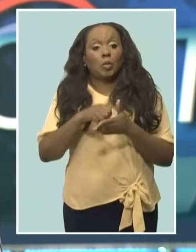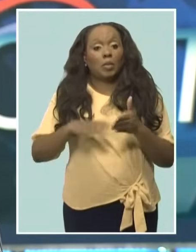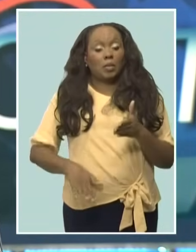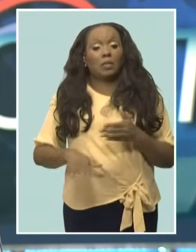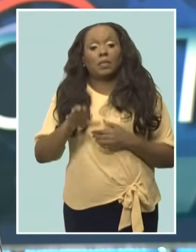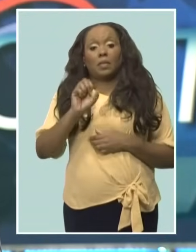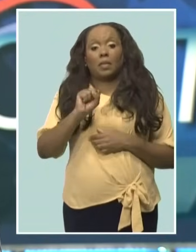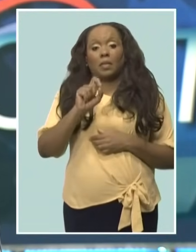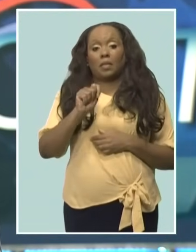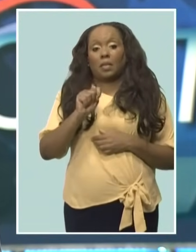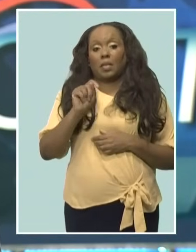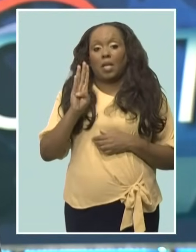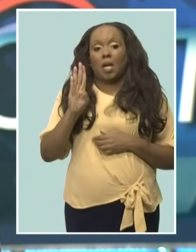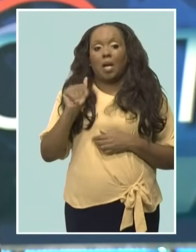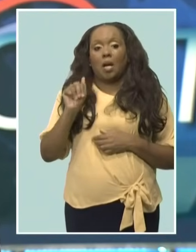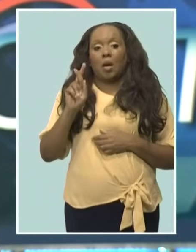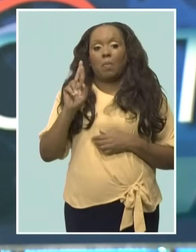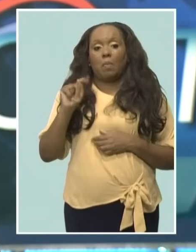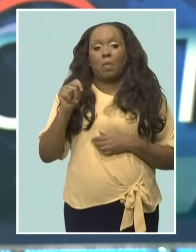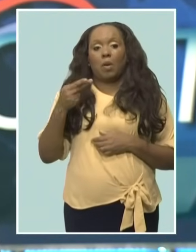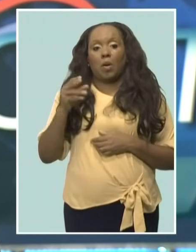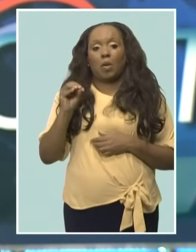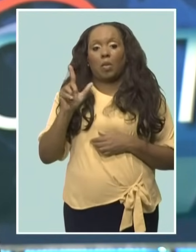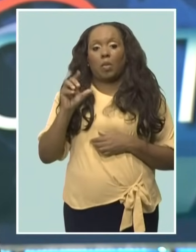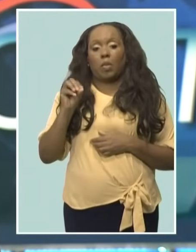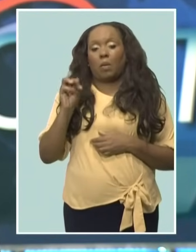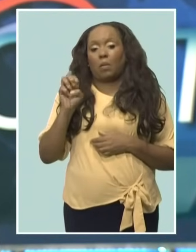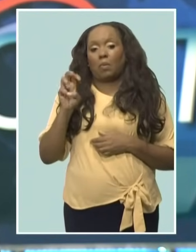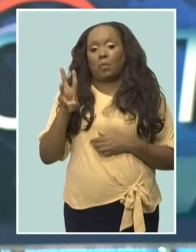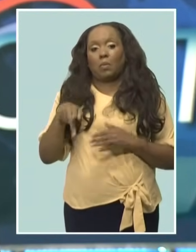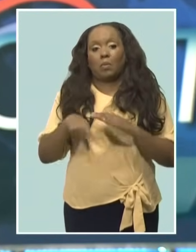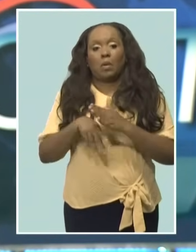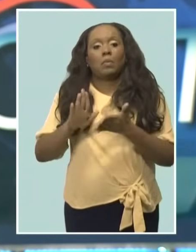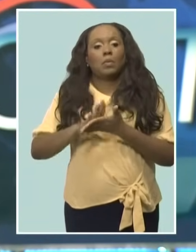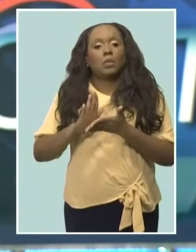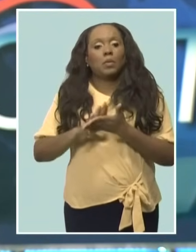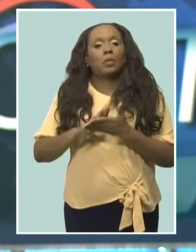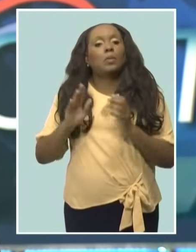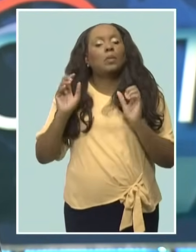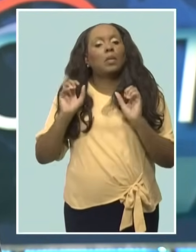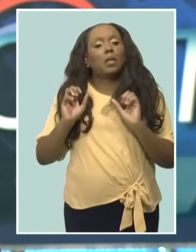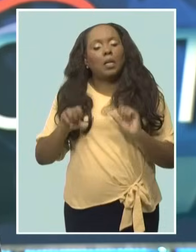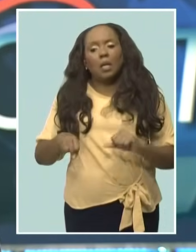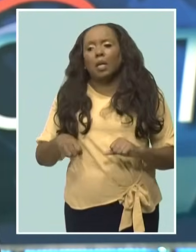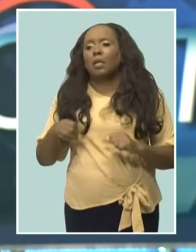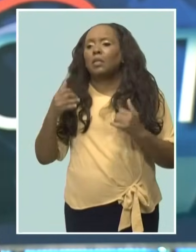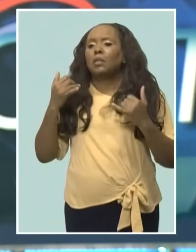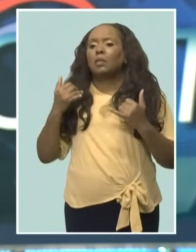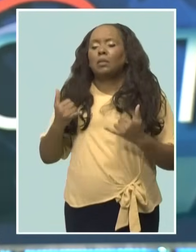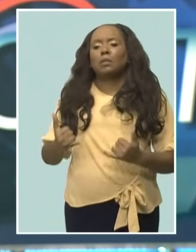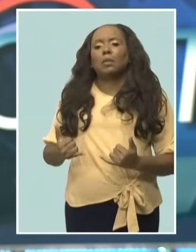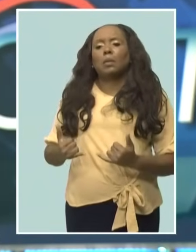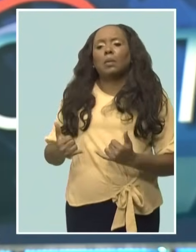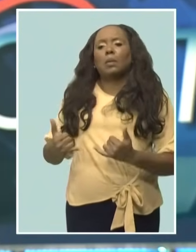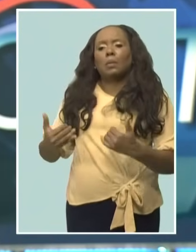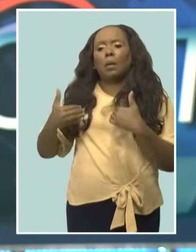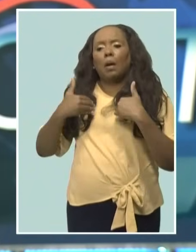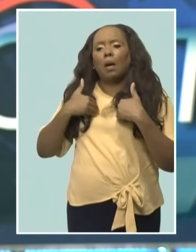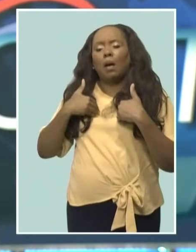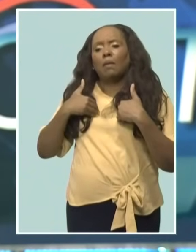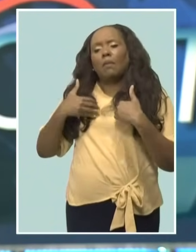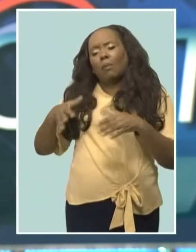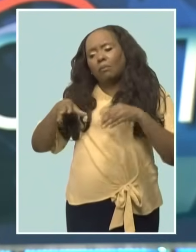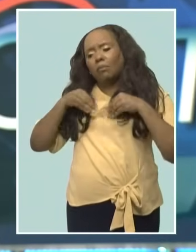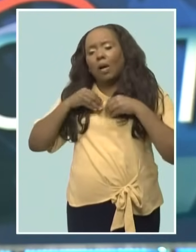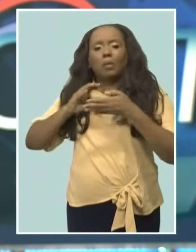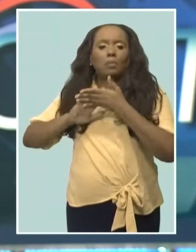Students of St. Bartholomew Primary are aware that they can pursue peace instead of violence. They made this clear while participating in a